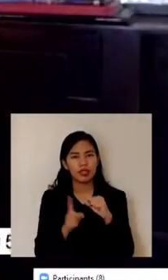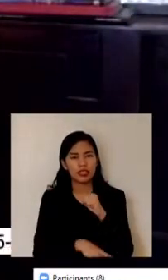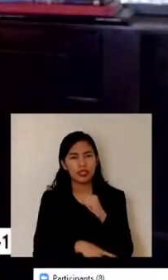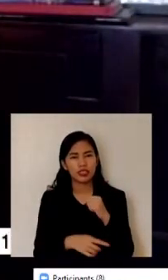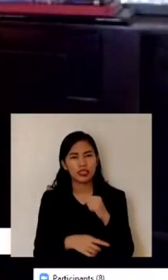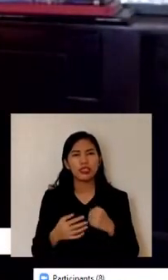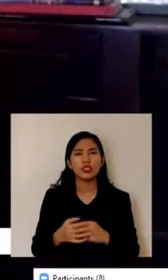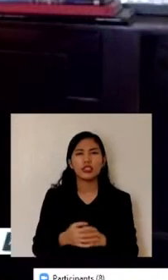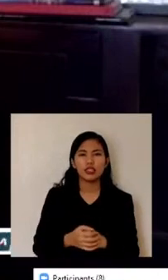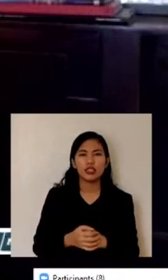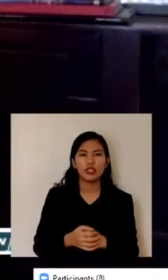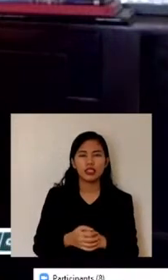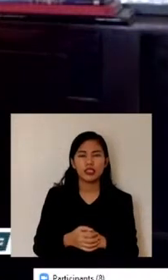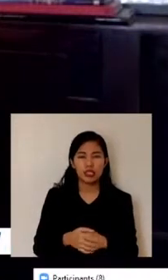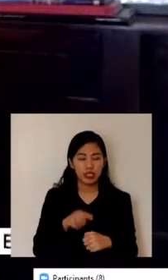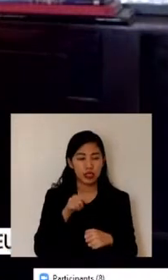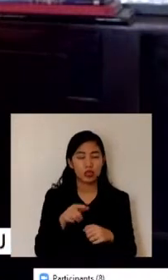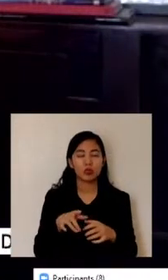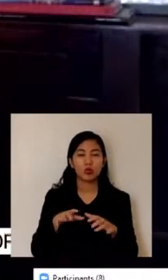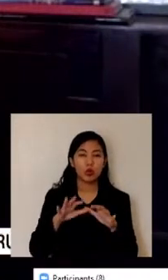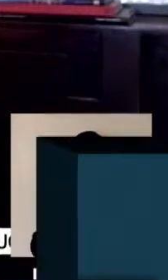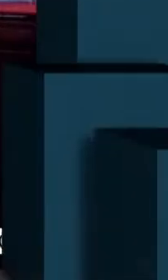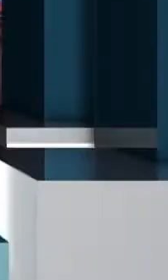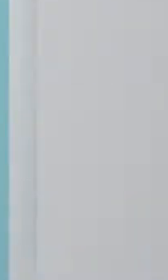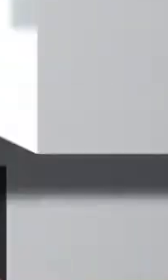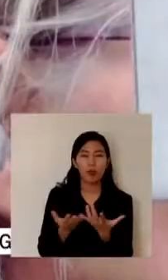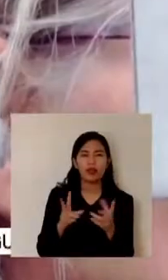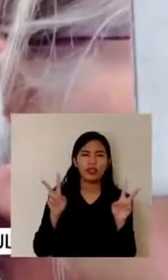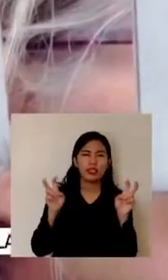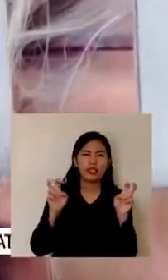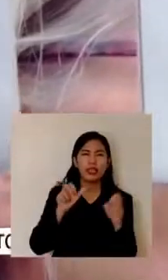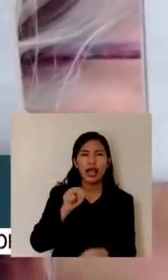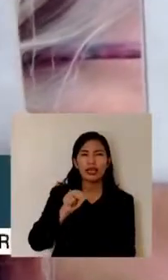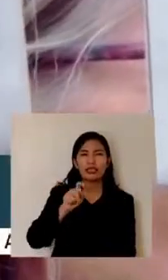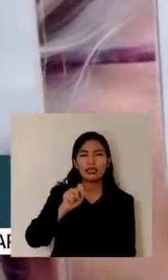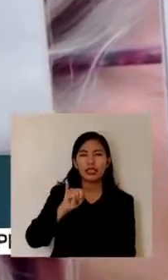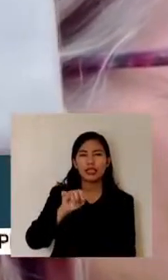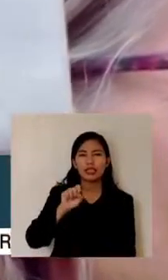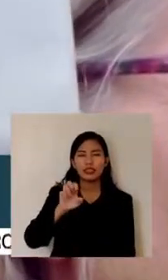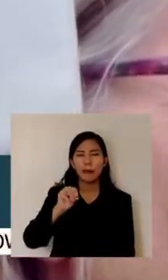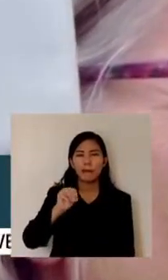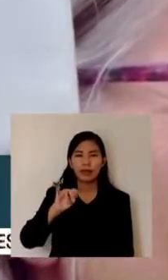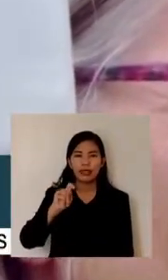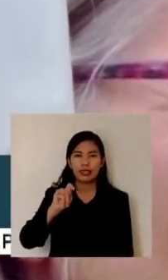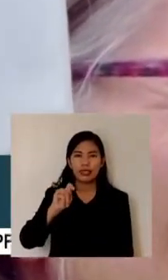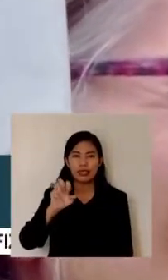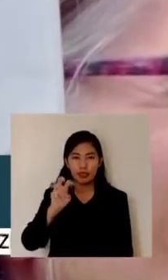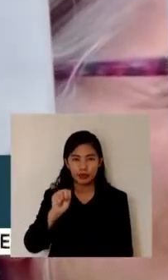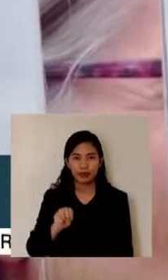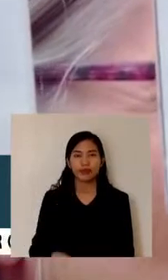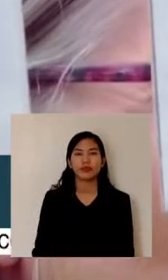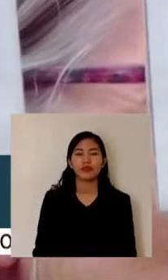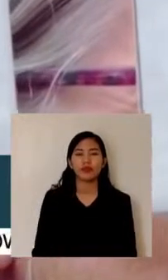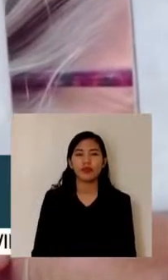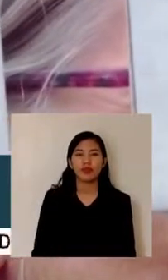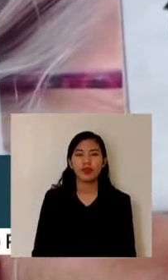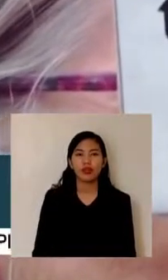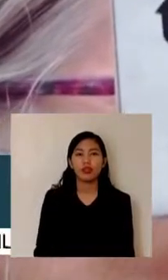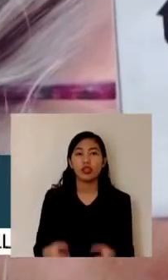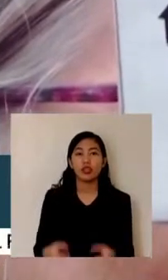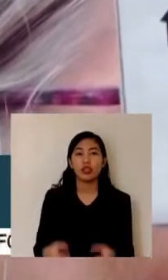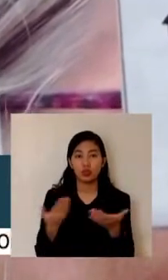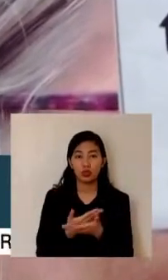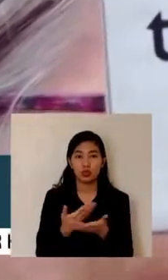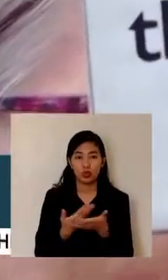global anti-Semitism. More in this report. A sign held by a New York anti-vax protester shows